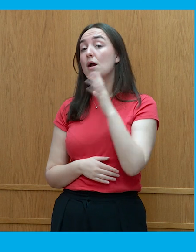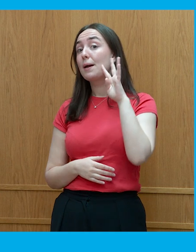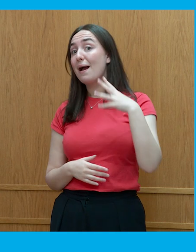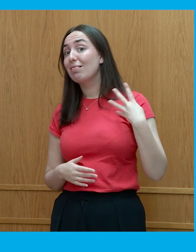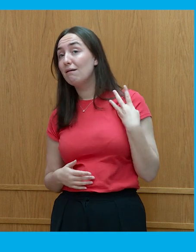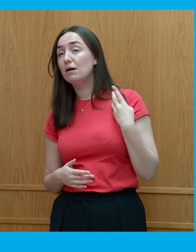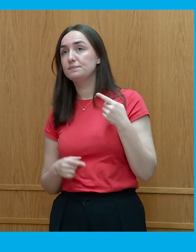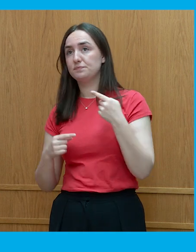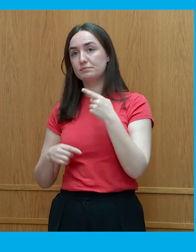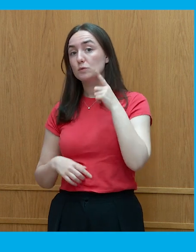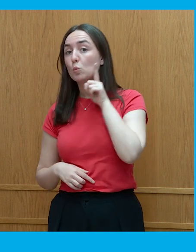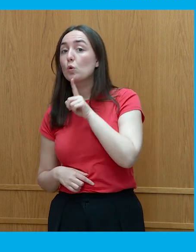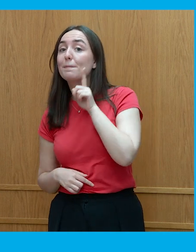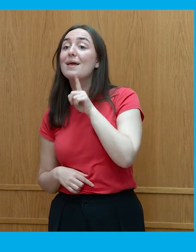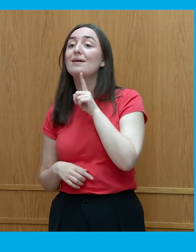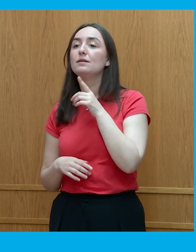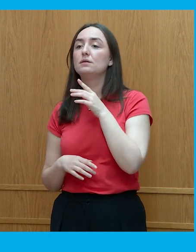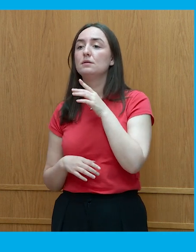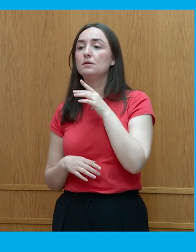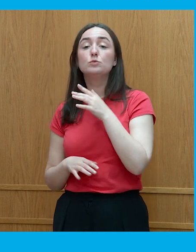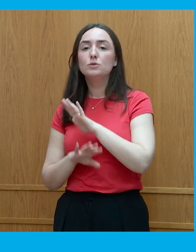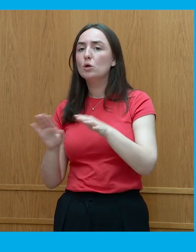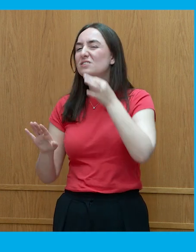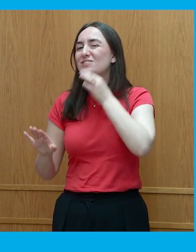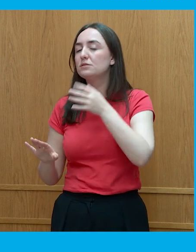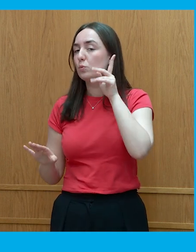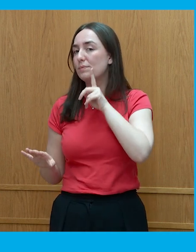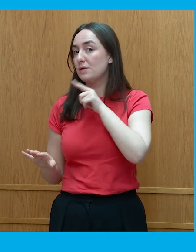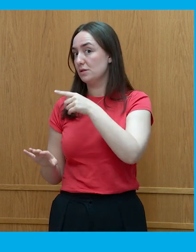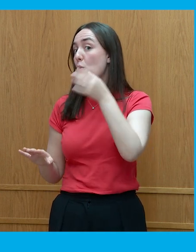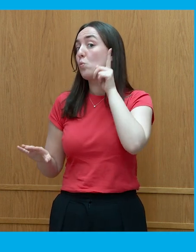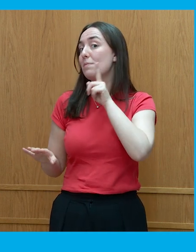isn't it? It's the fact that she's a woman of color. And I do wonder